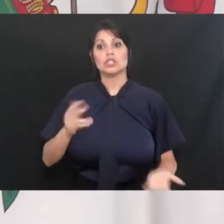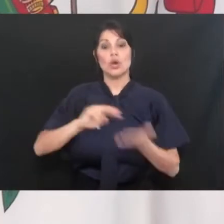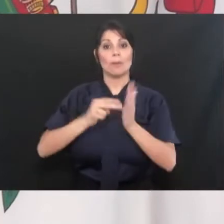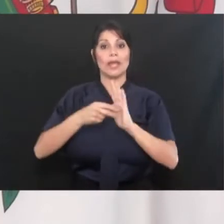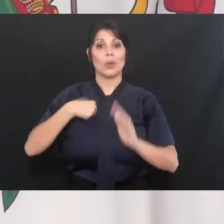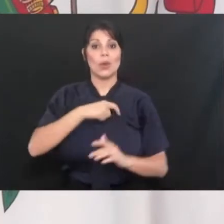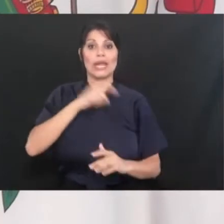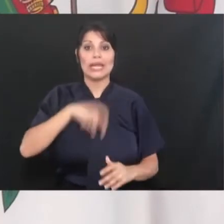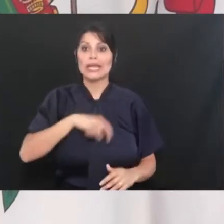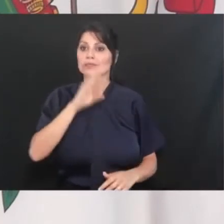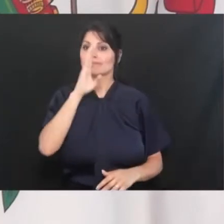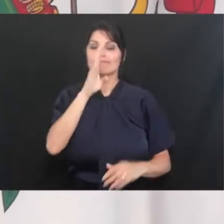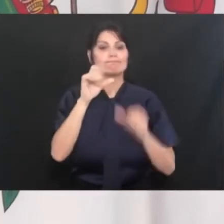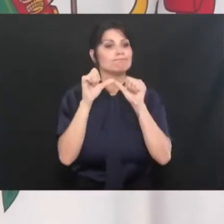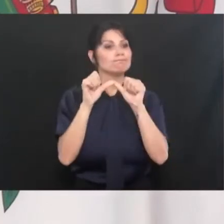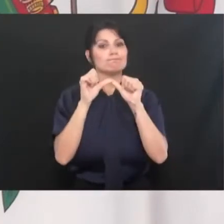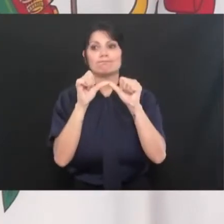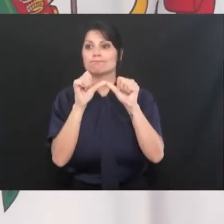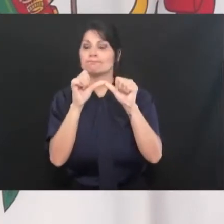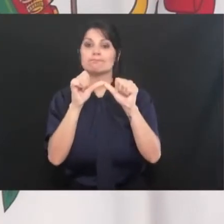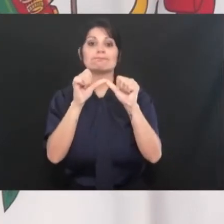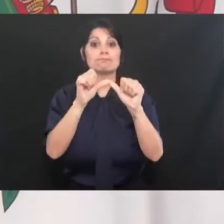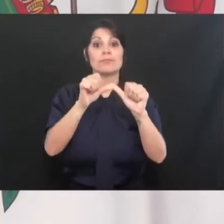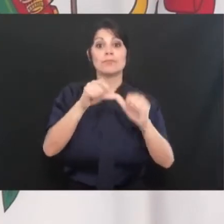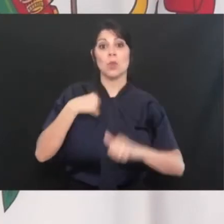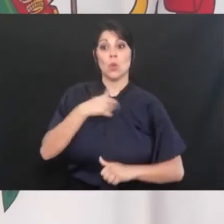stuff. We're trying to get to 90% of the